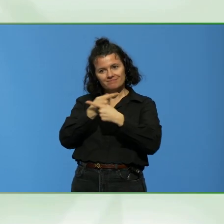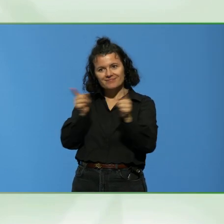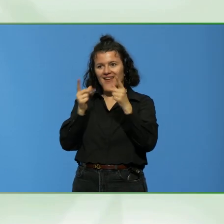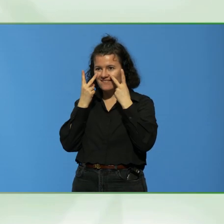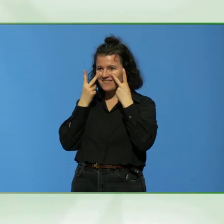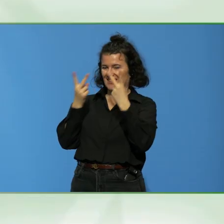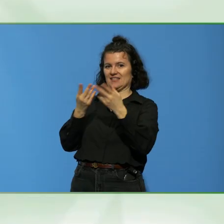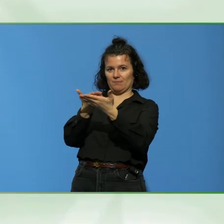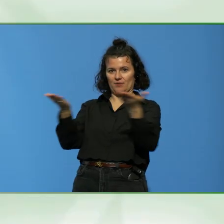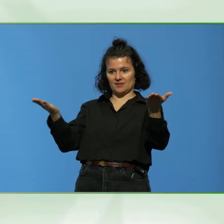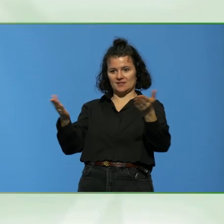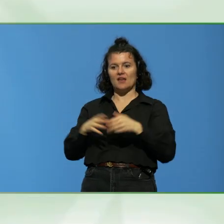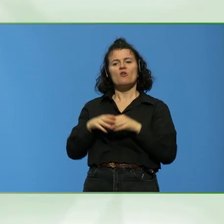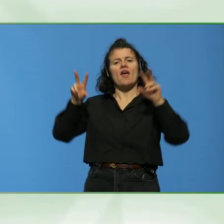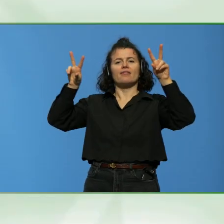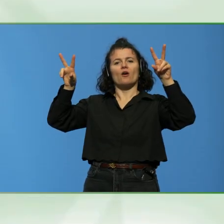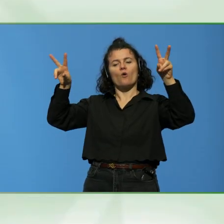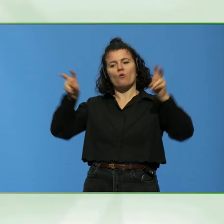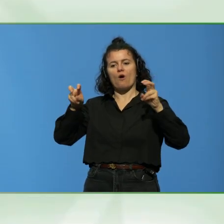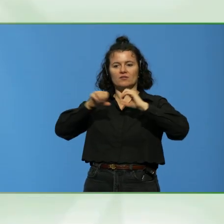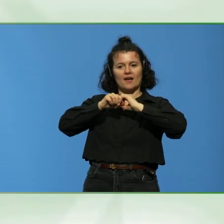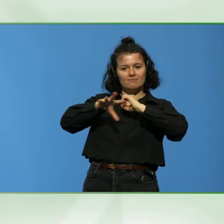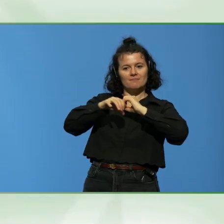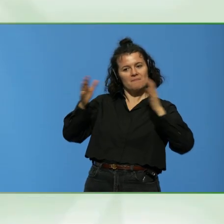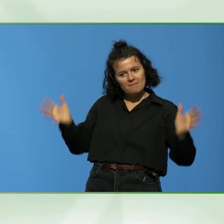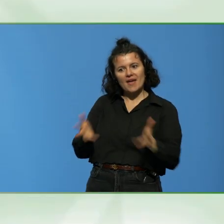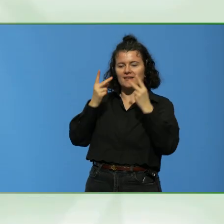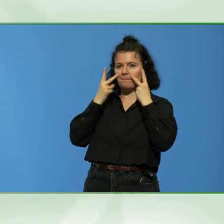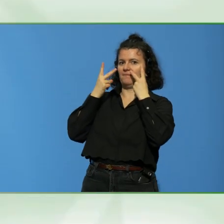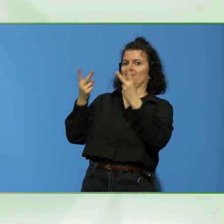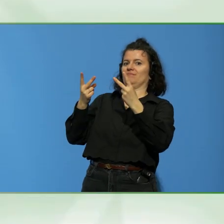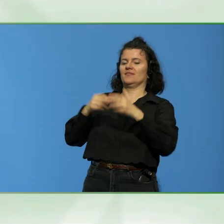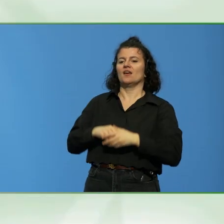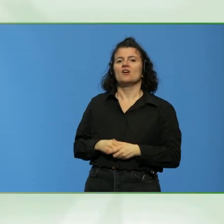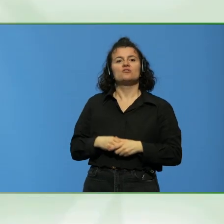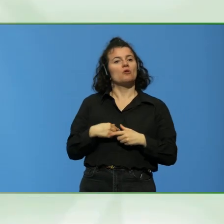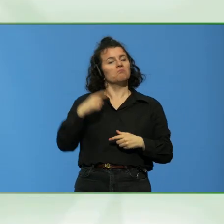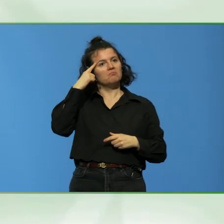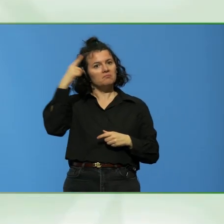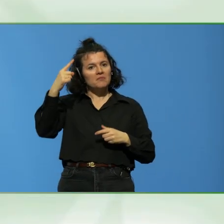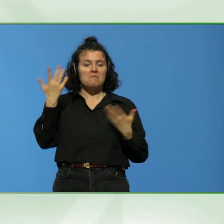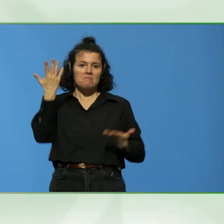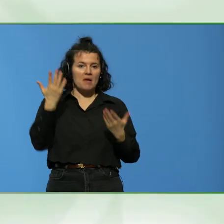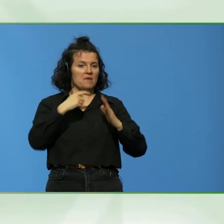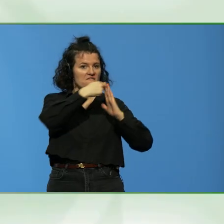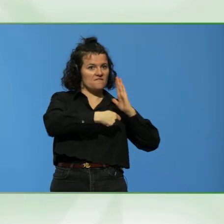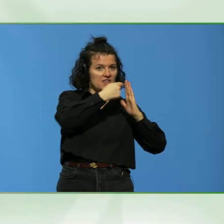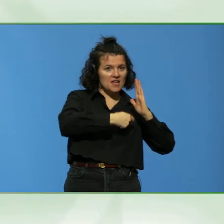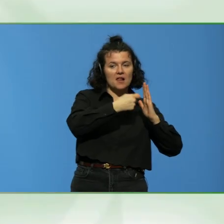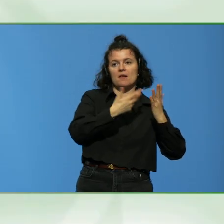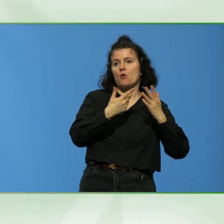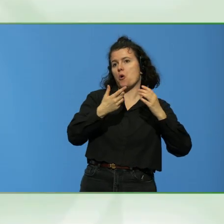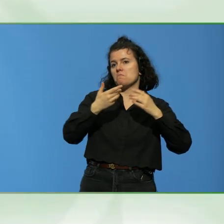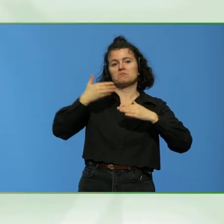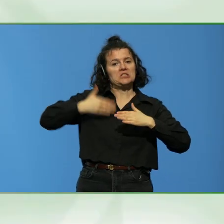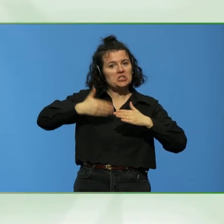to help them to get a role in films, in TV shows, in advertisement.